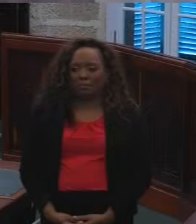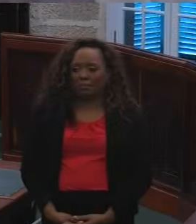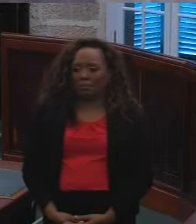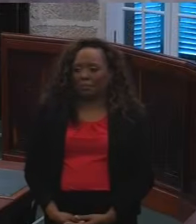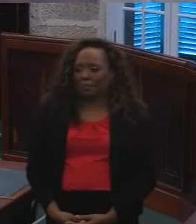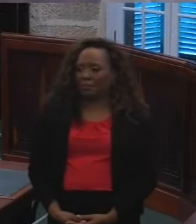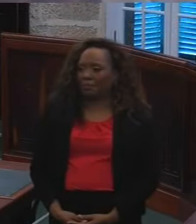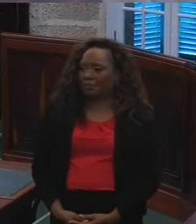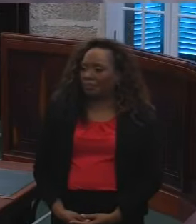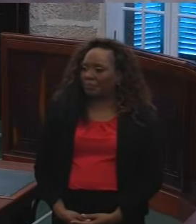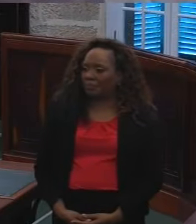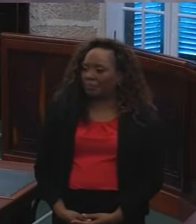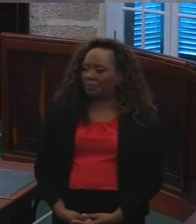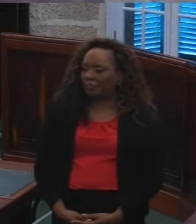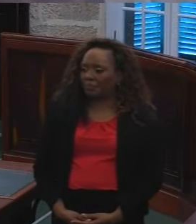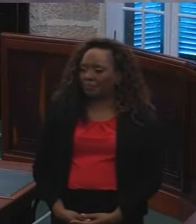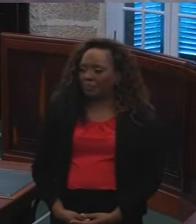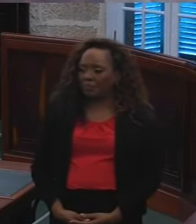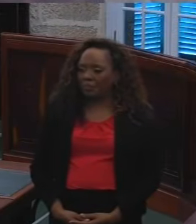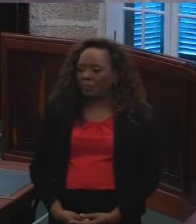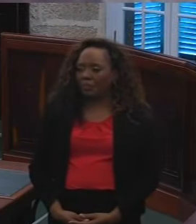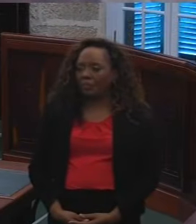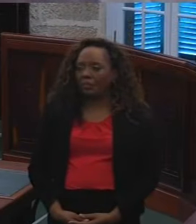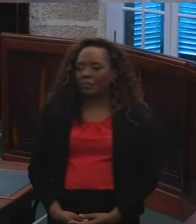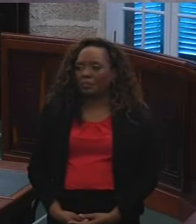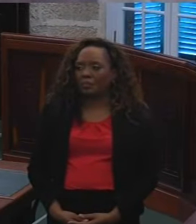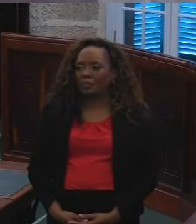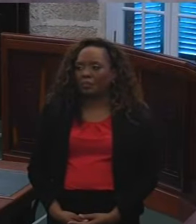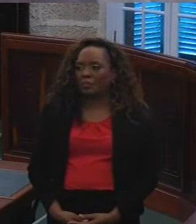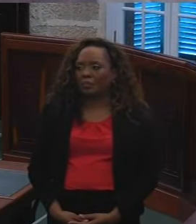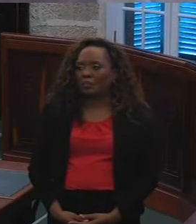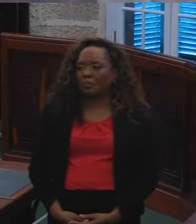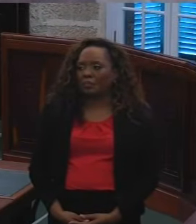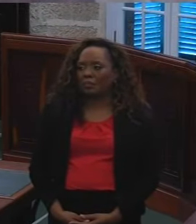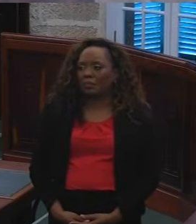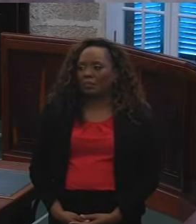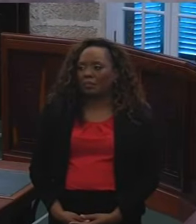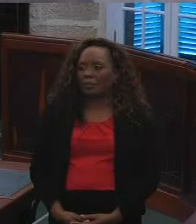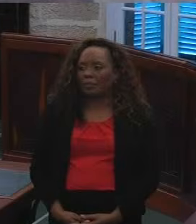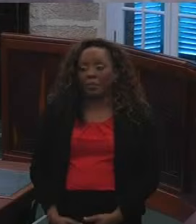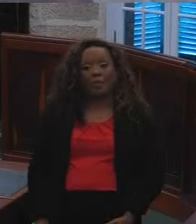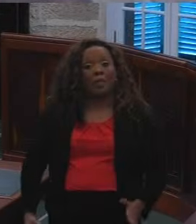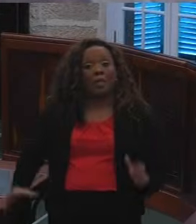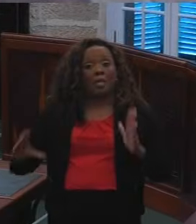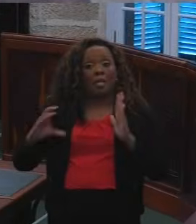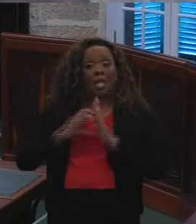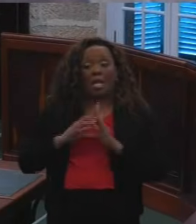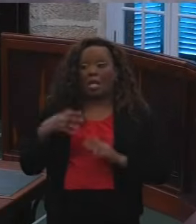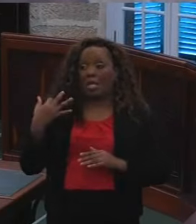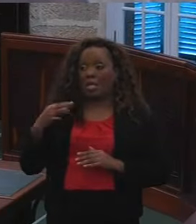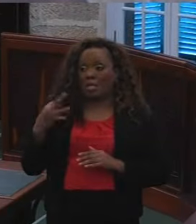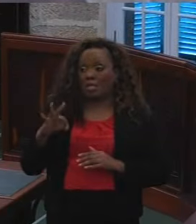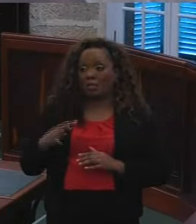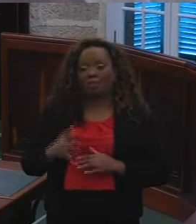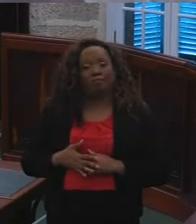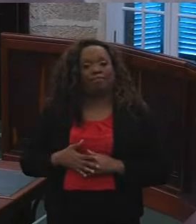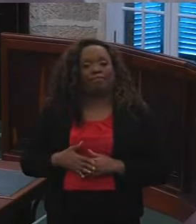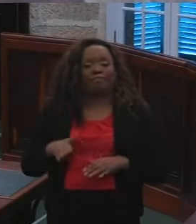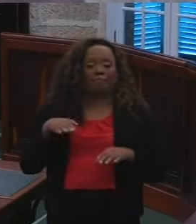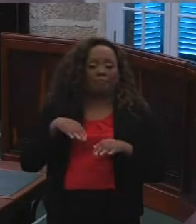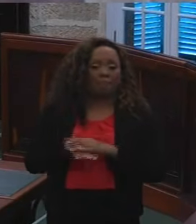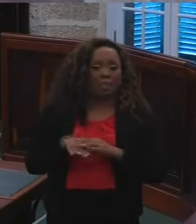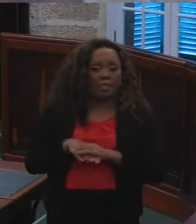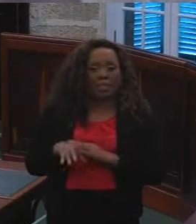Rights and regulations are comprehensively covered at Section 19, including access to personal